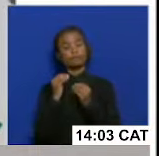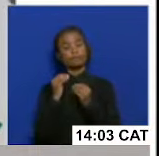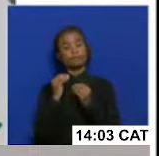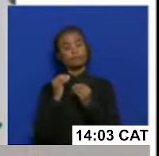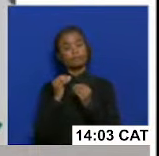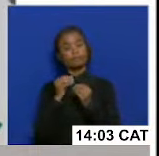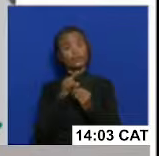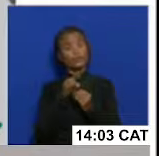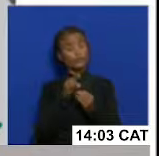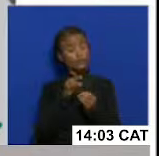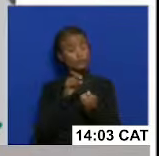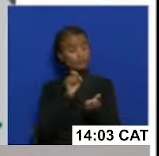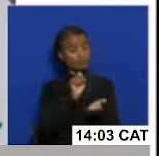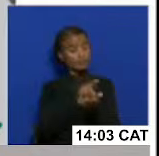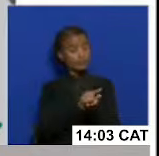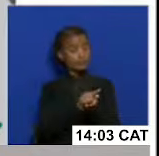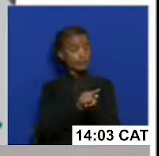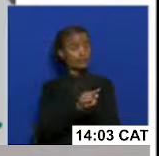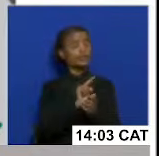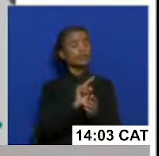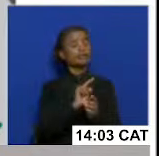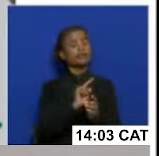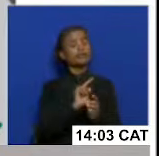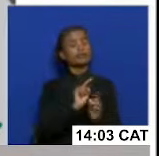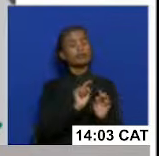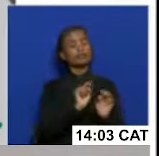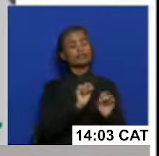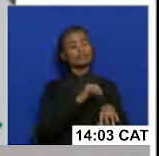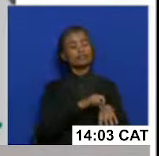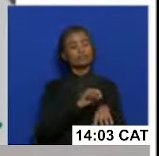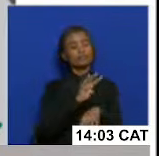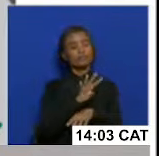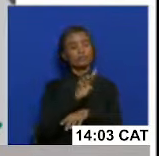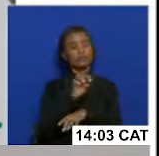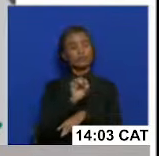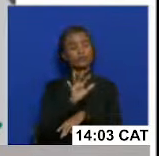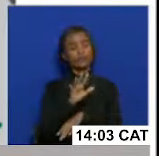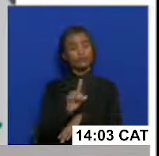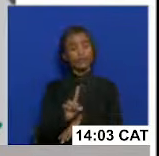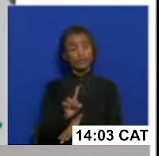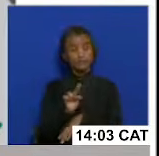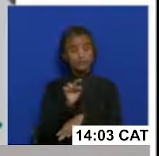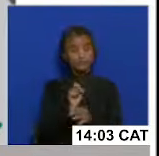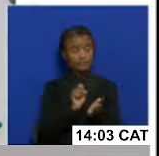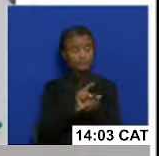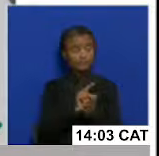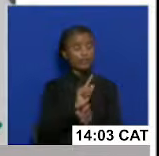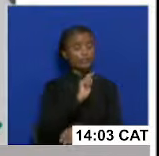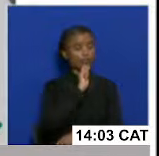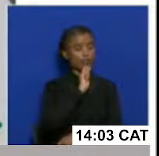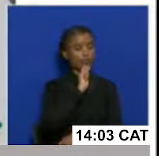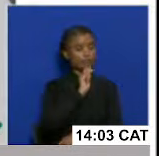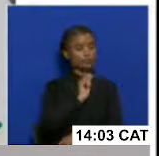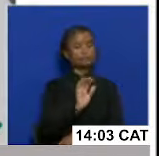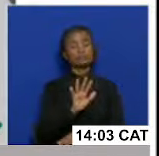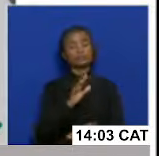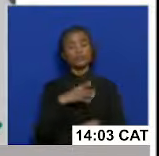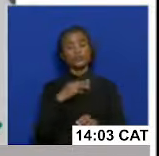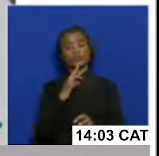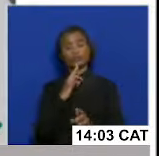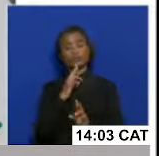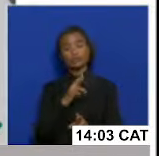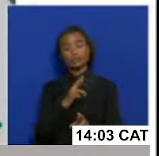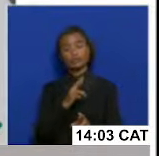4:51 where you say, "Morning, okay." So you're responding to the message before. And Yeah. Officer Stolz